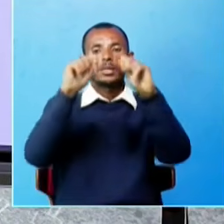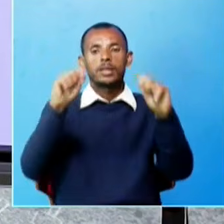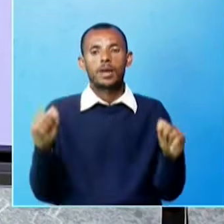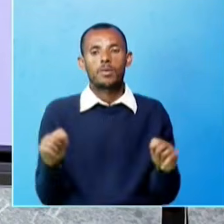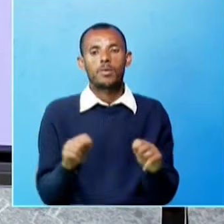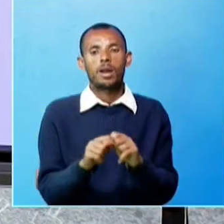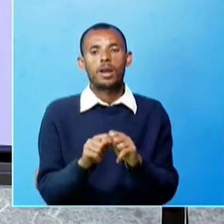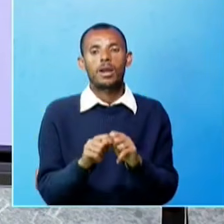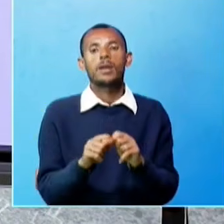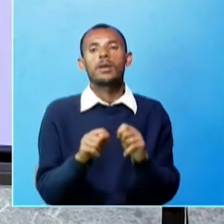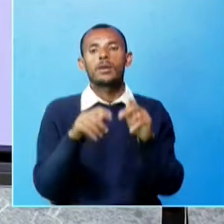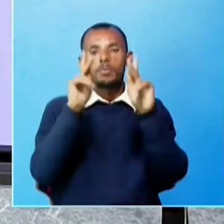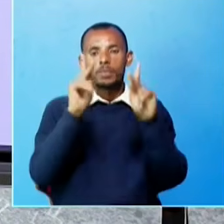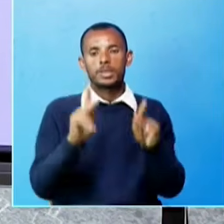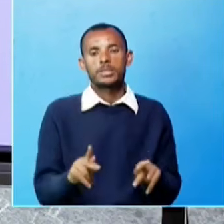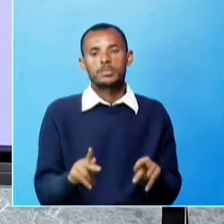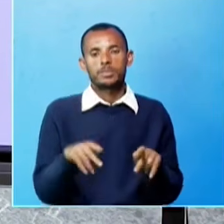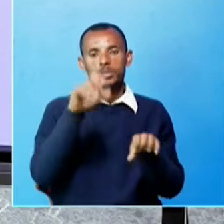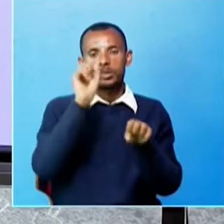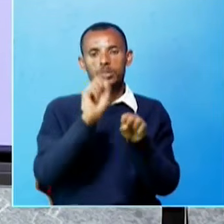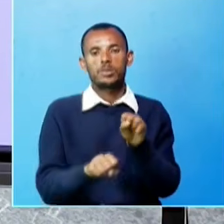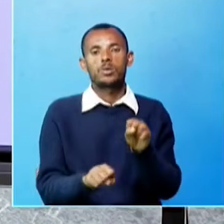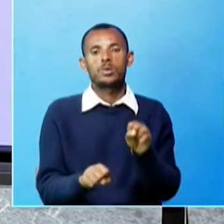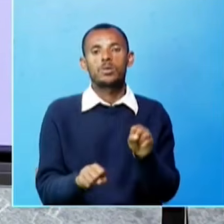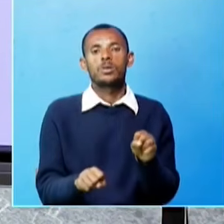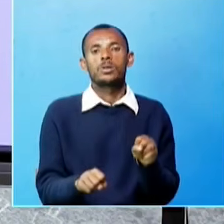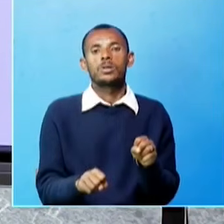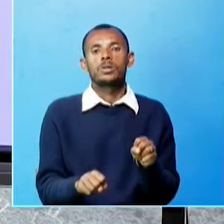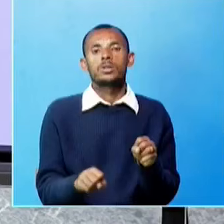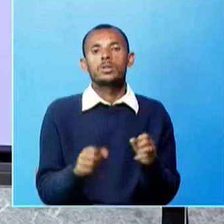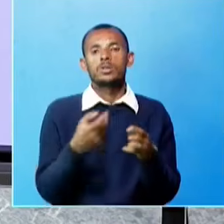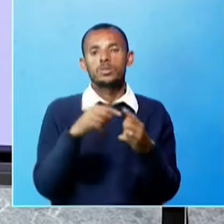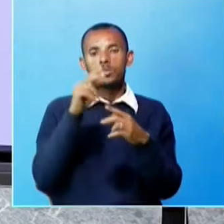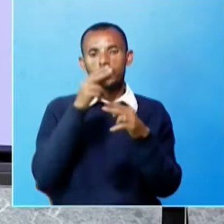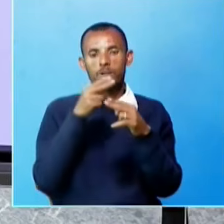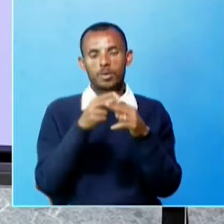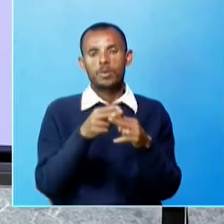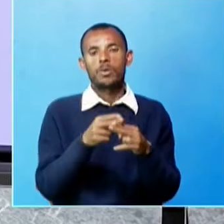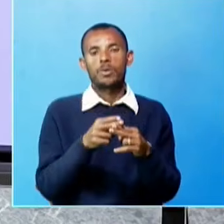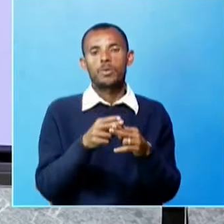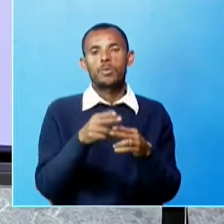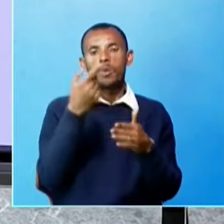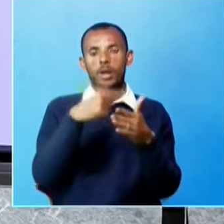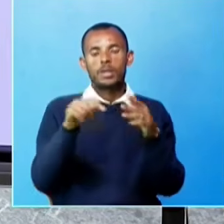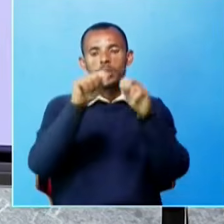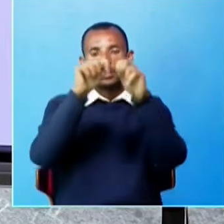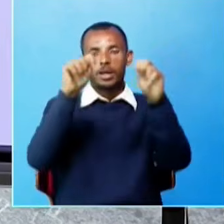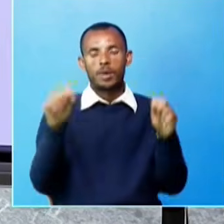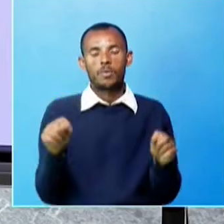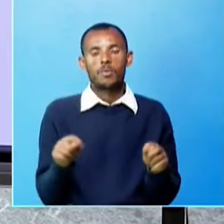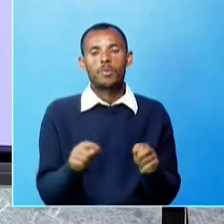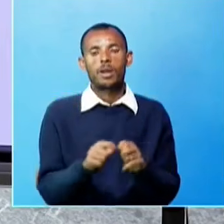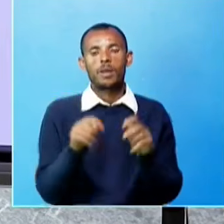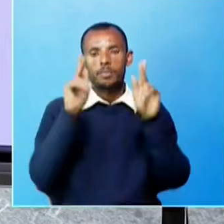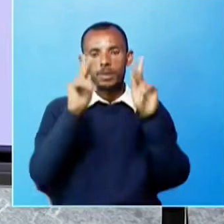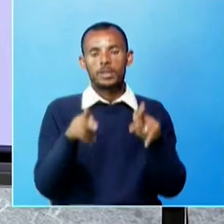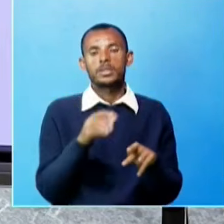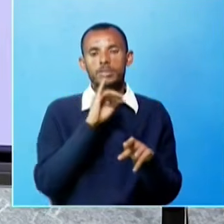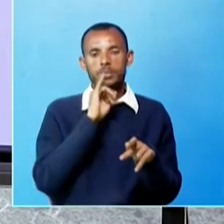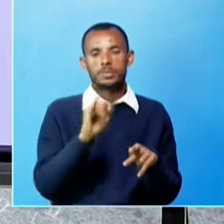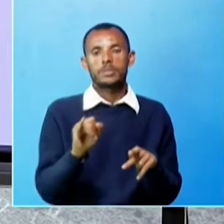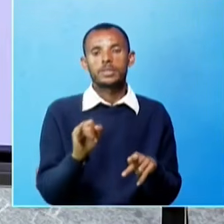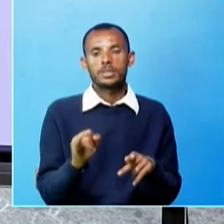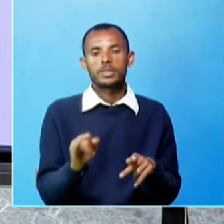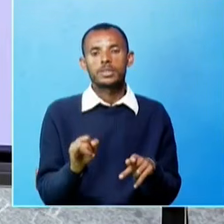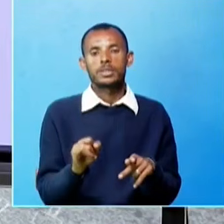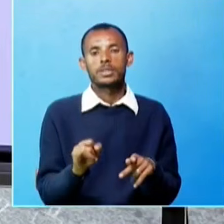prism. Okay, so just to recall what triangular prism is, a triangular